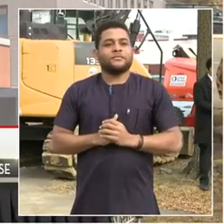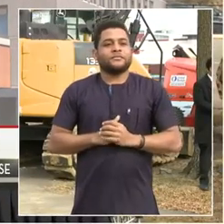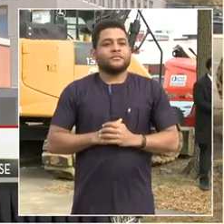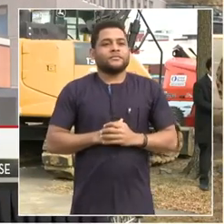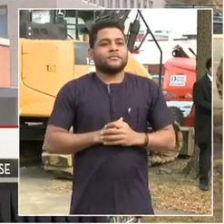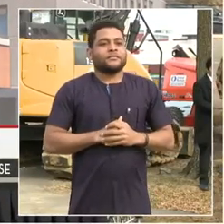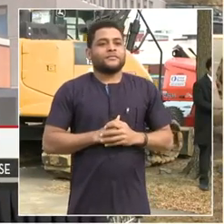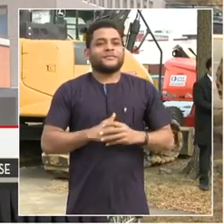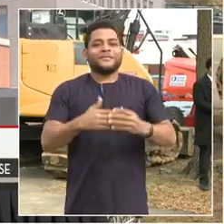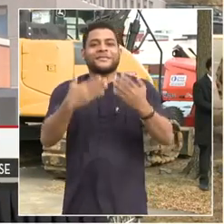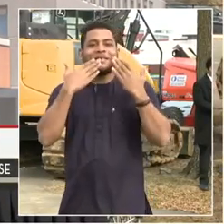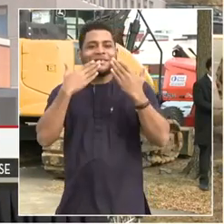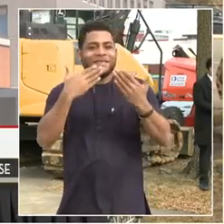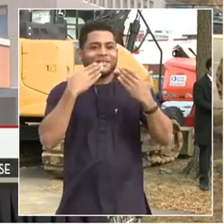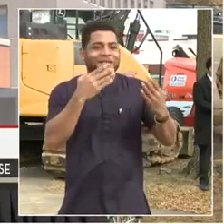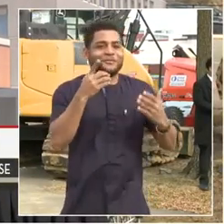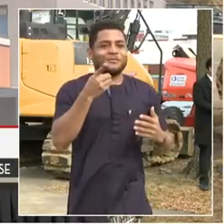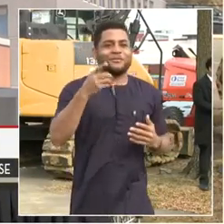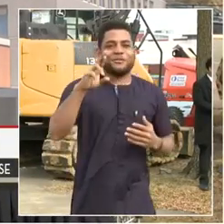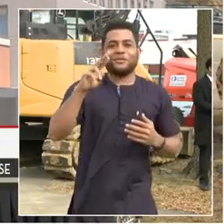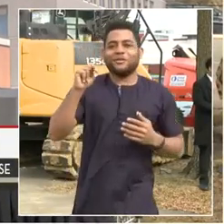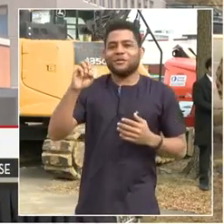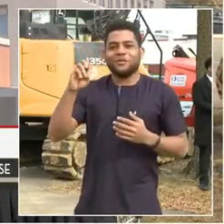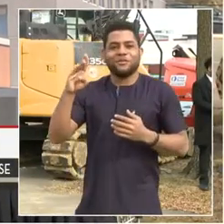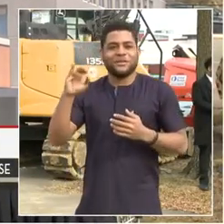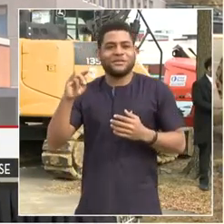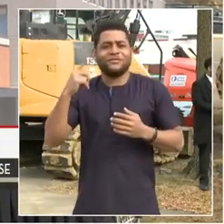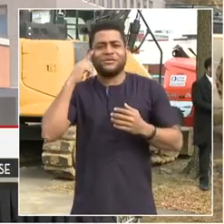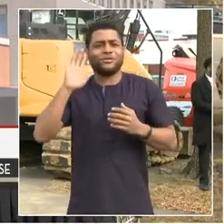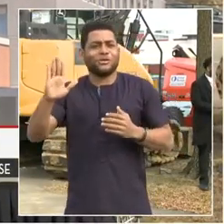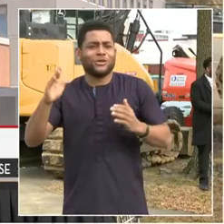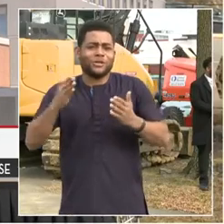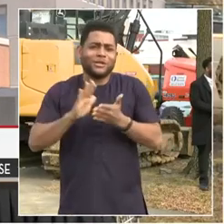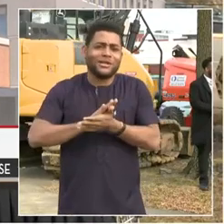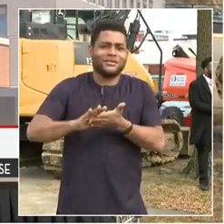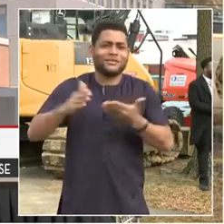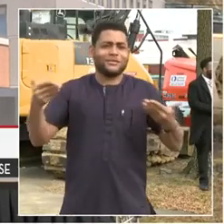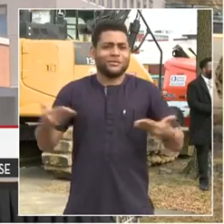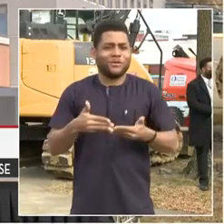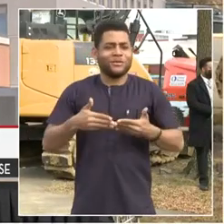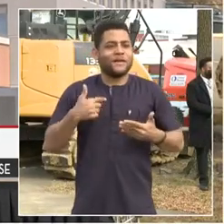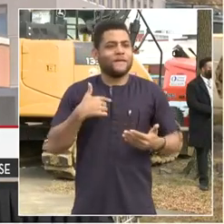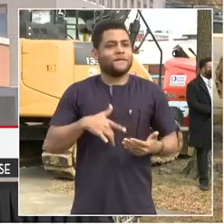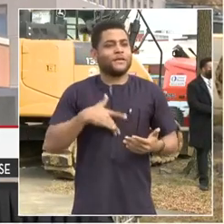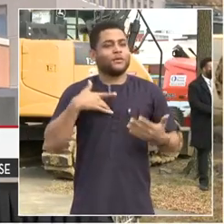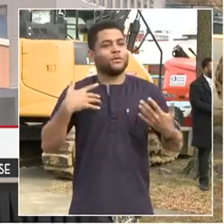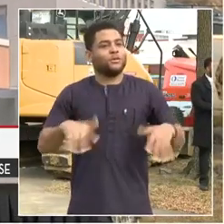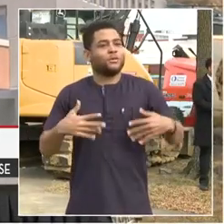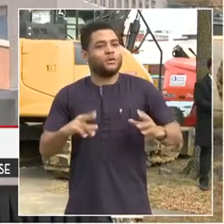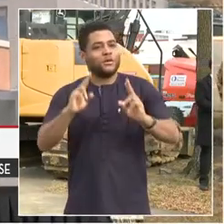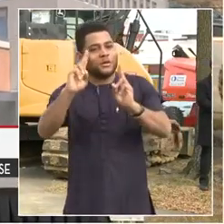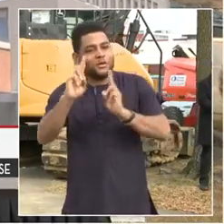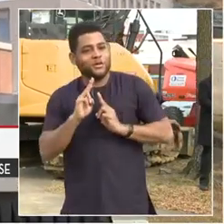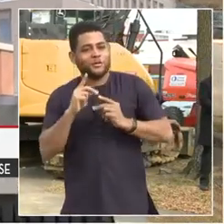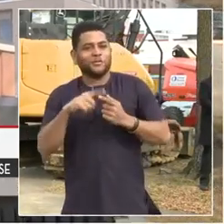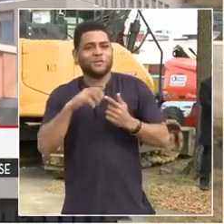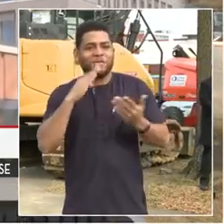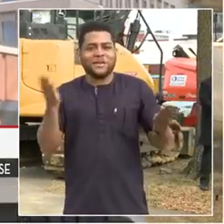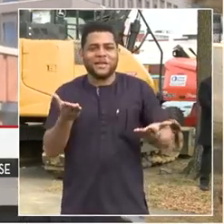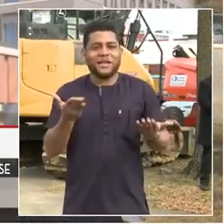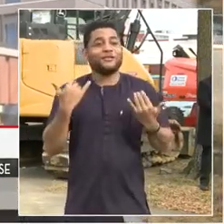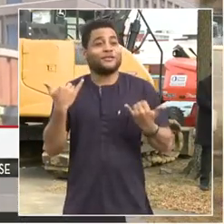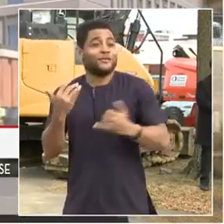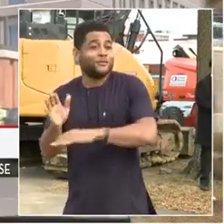Thank you, Dr. Newman, for that very kind introduction. I am very honored to be here this afternoon. Good afternoon,